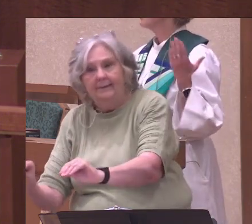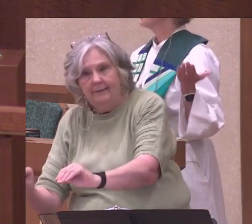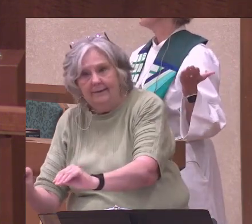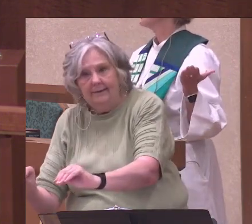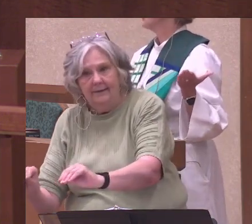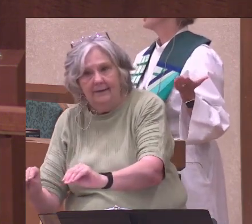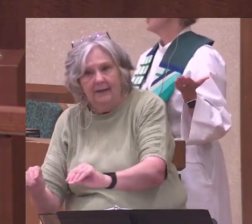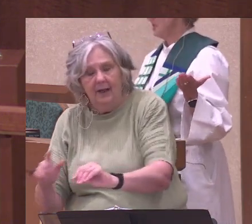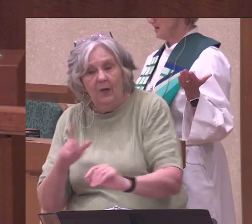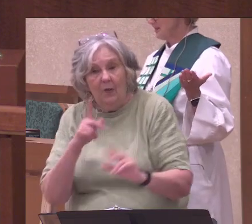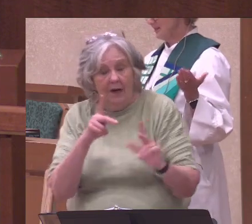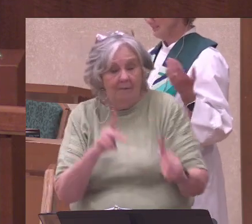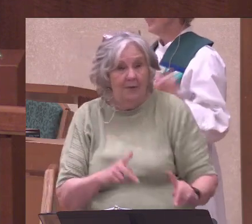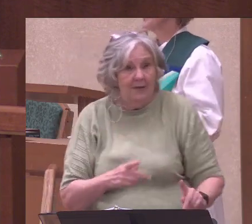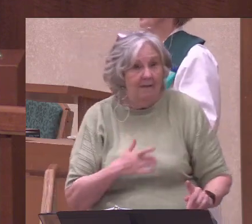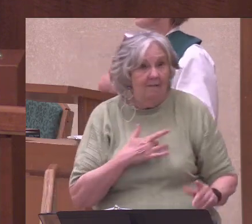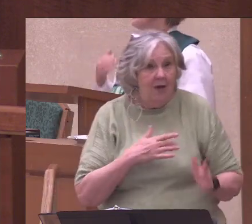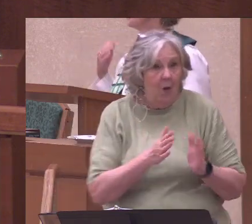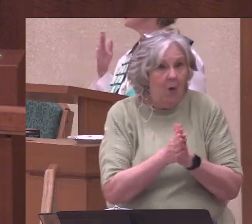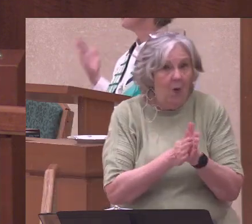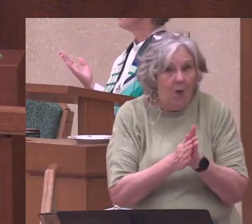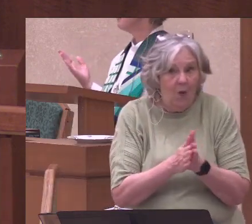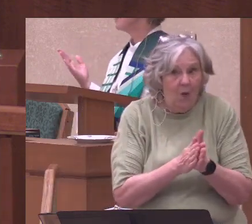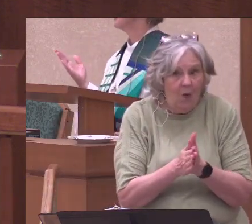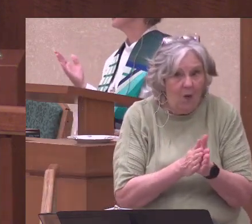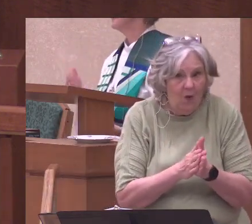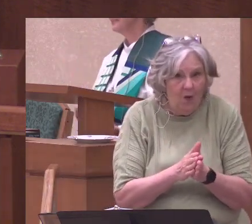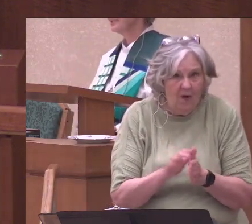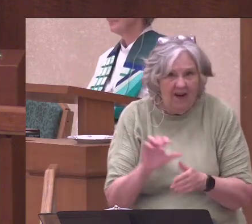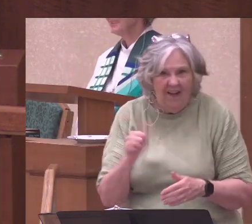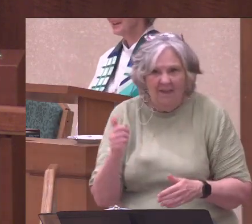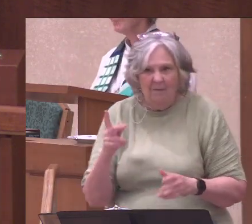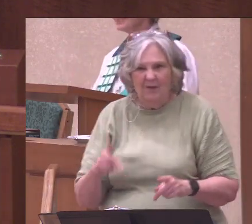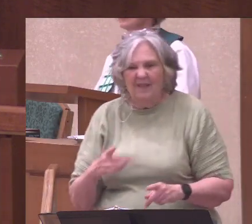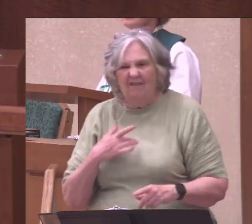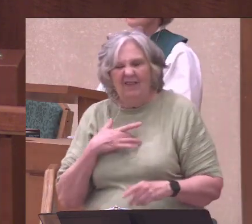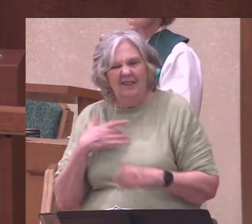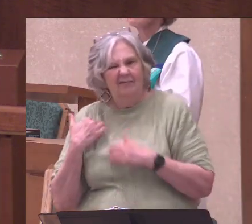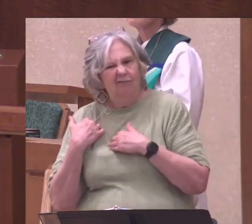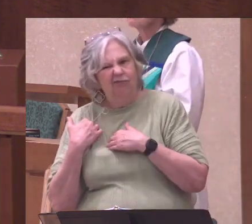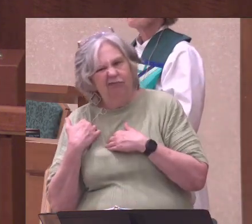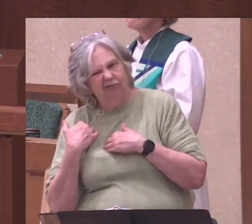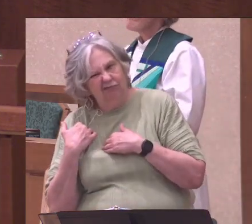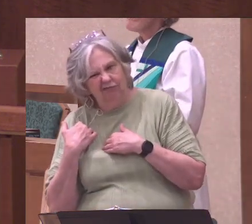One person's treasure is another one's burden sometimes.